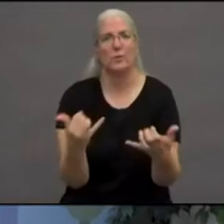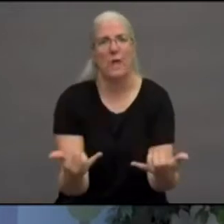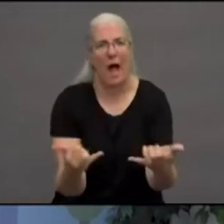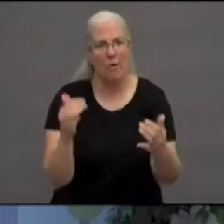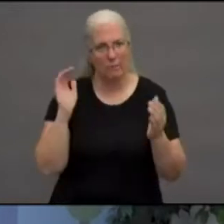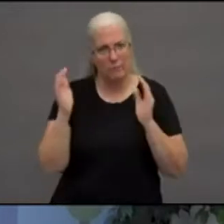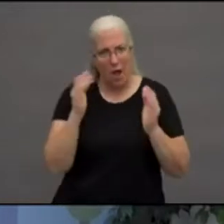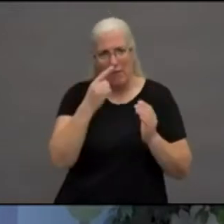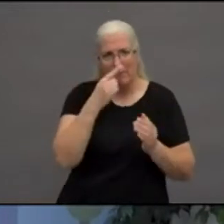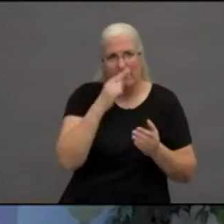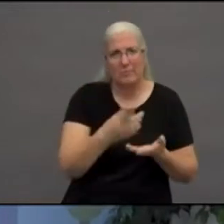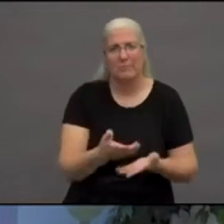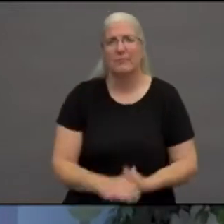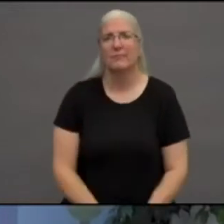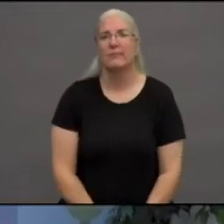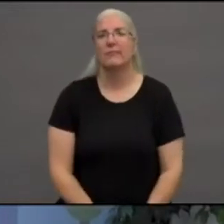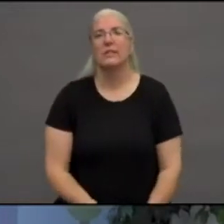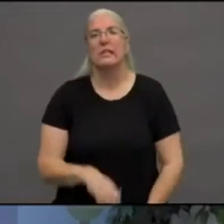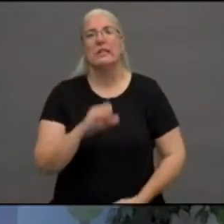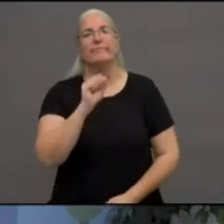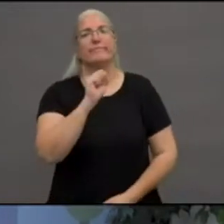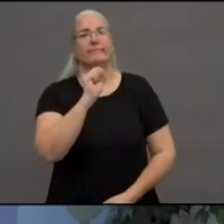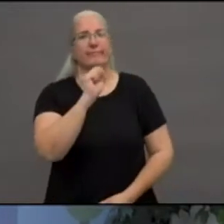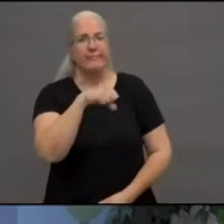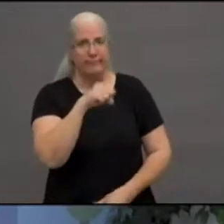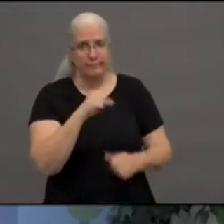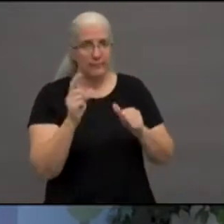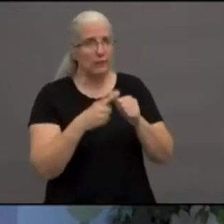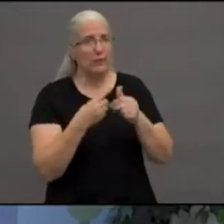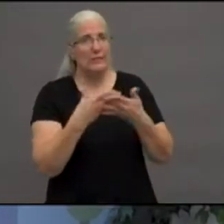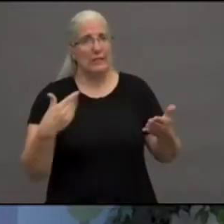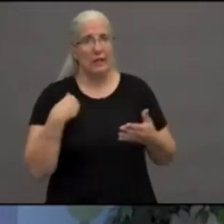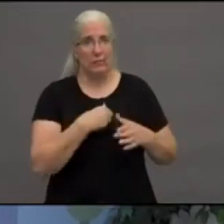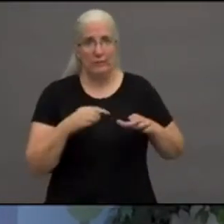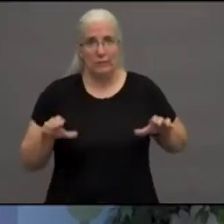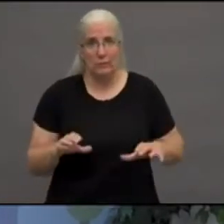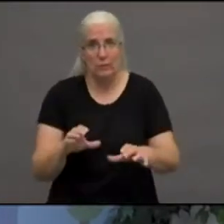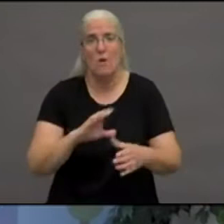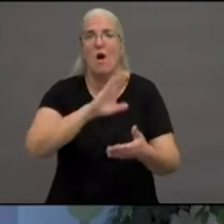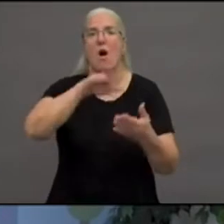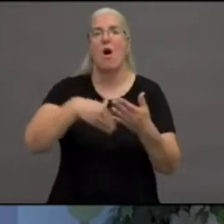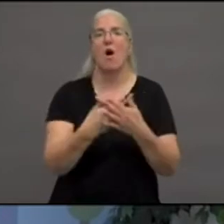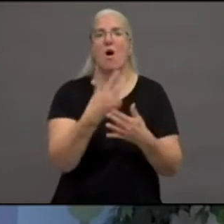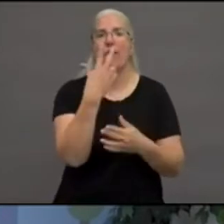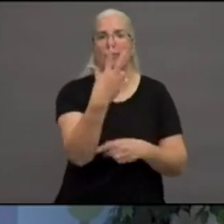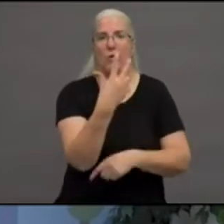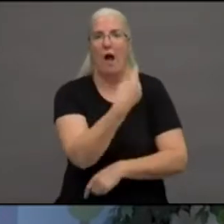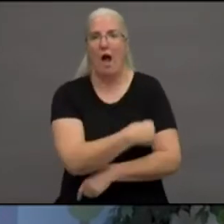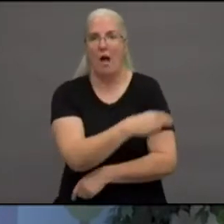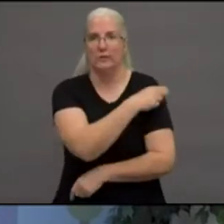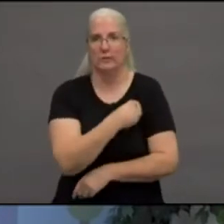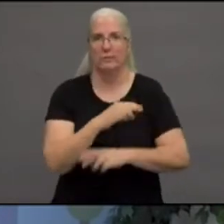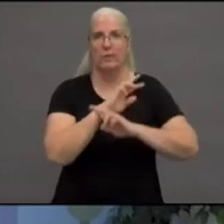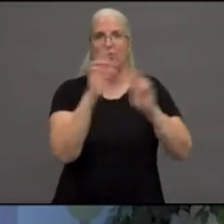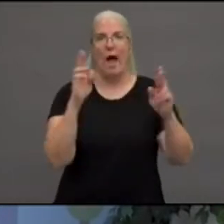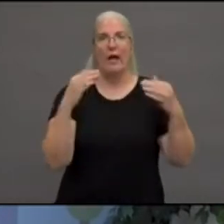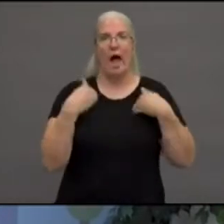have. One of the first things we've done at all three hospitals is we've put up triage tents. So when patients come